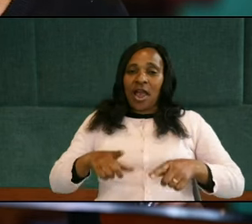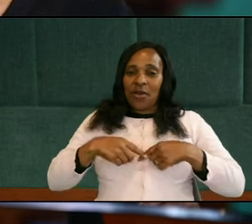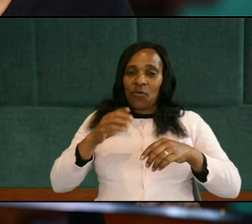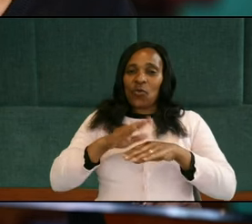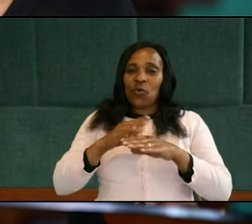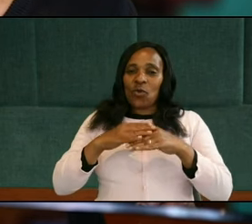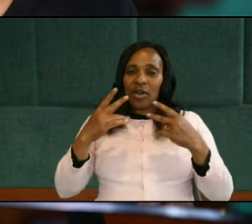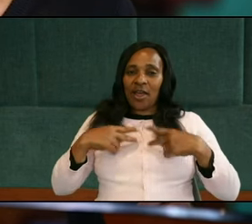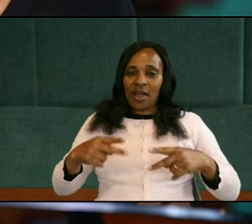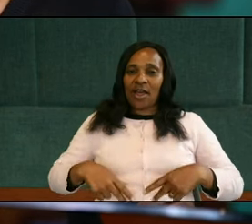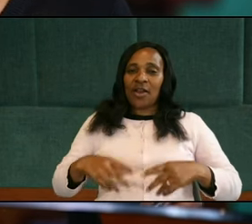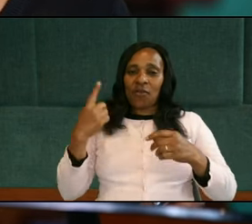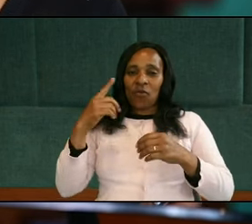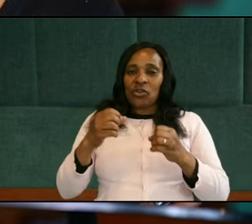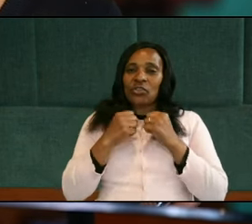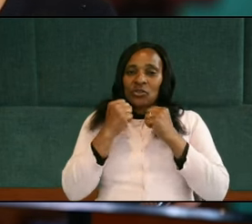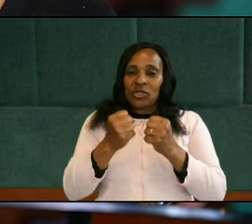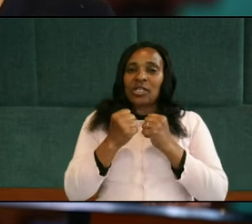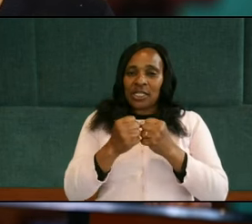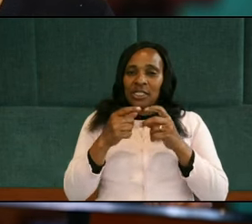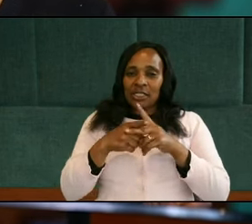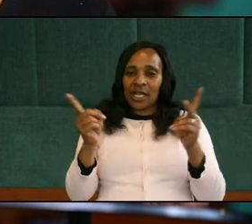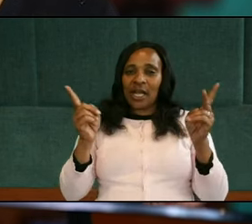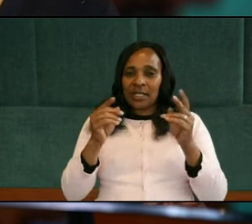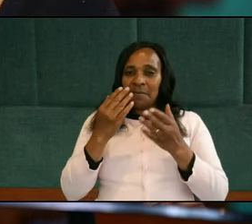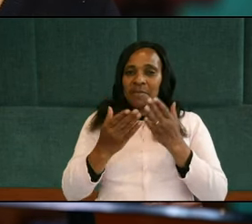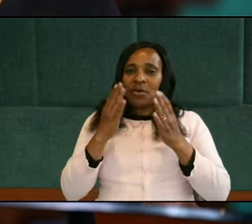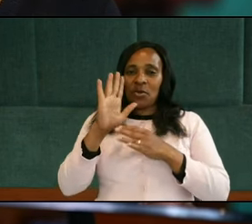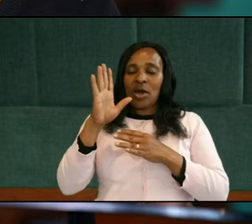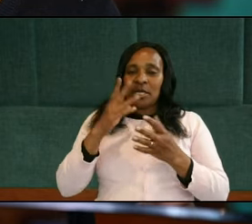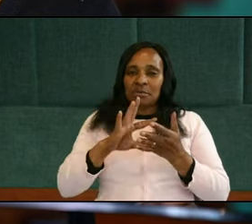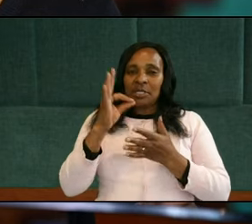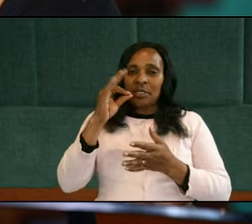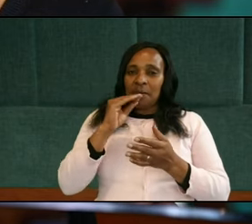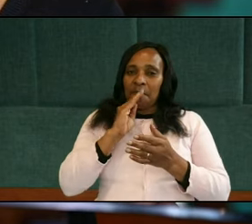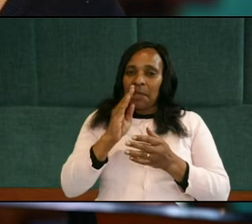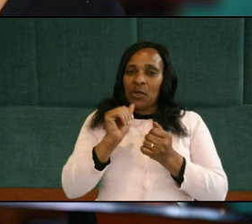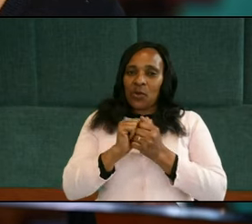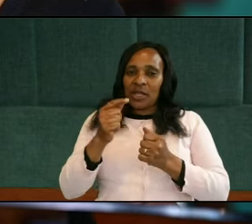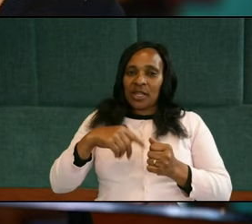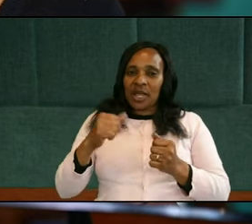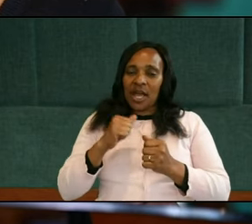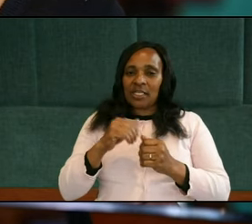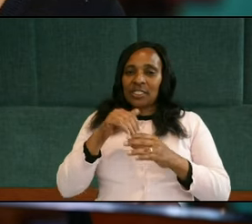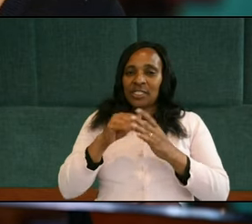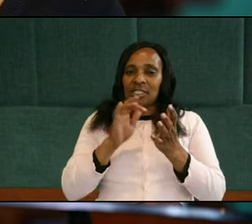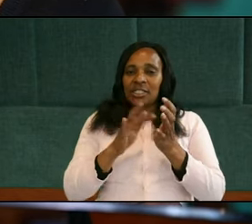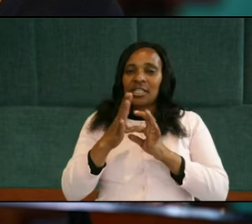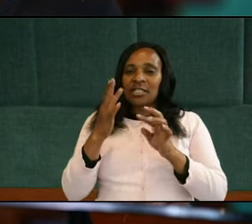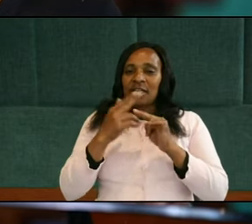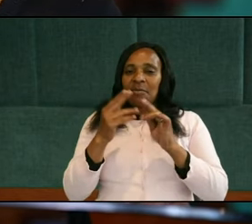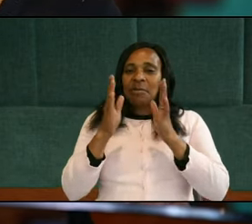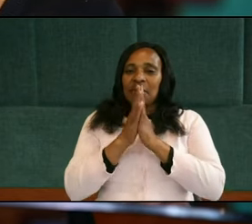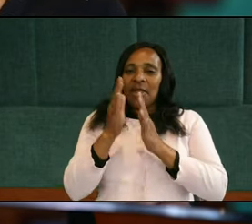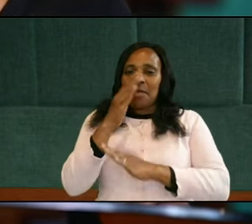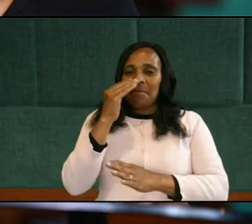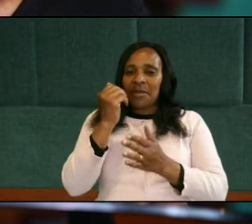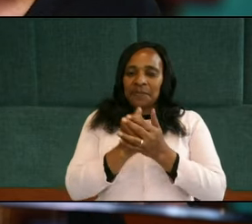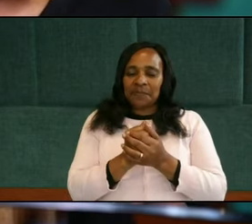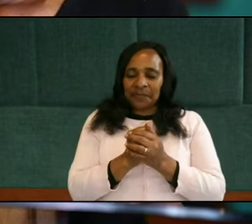health. Thank you for strength. As we're about to start, may your spirit be with us. Teachers, in Jesus' name I pray and believe.